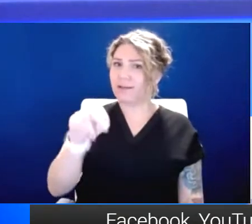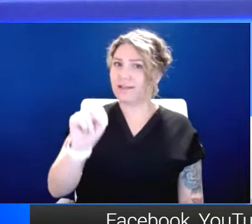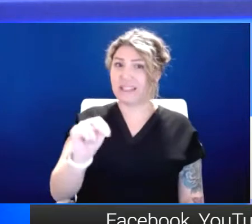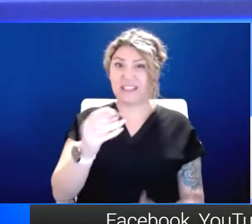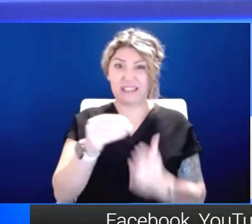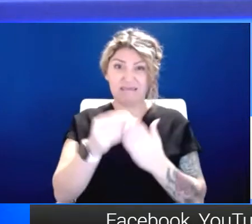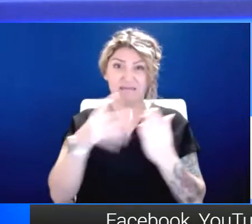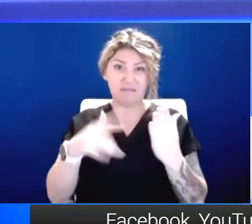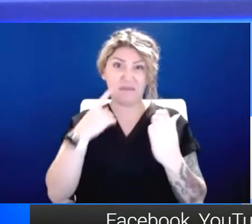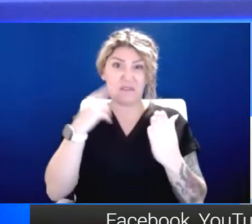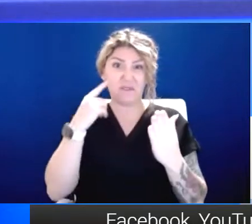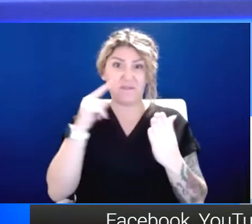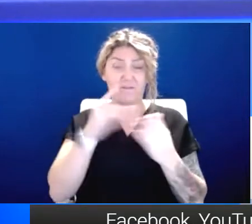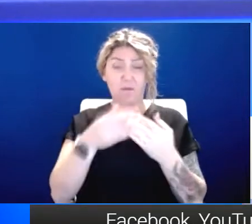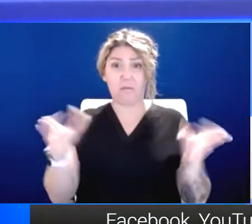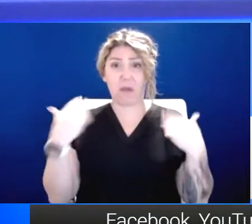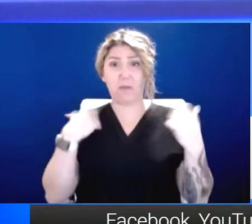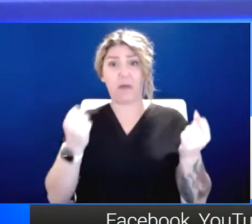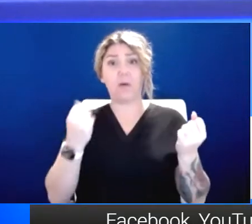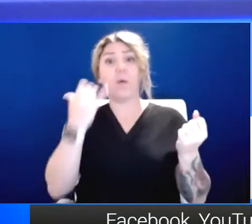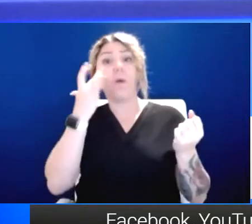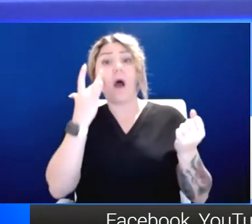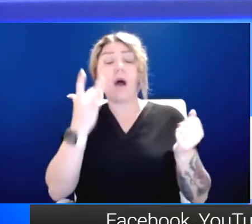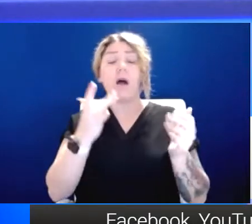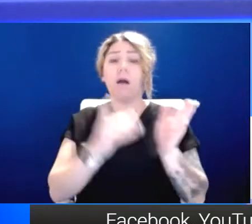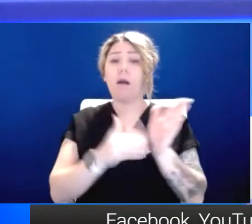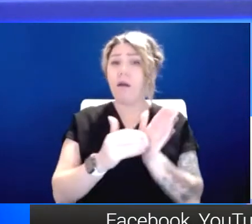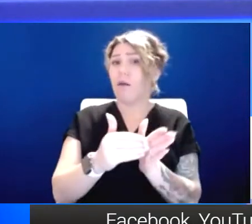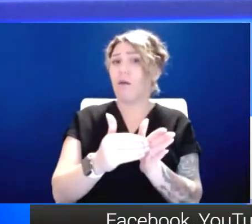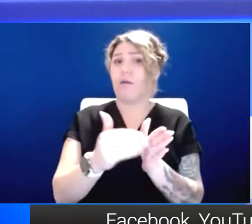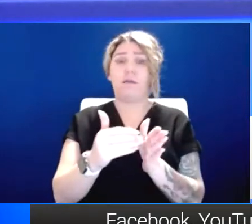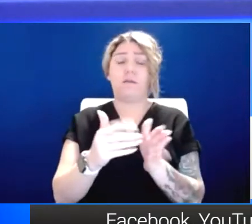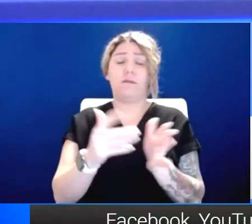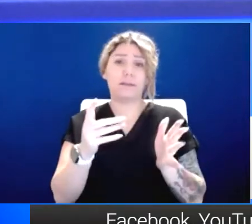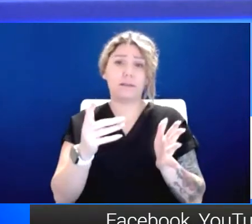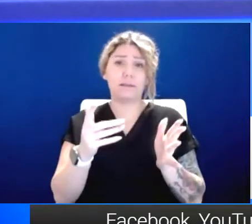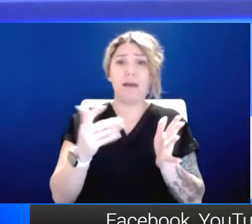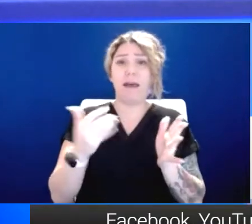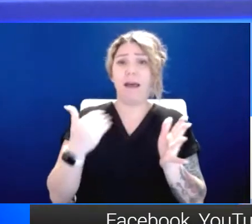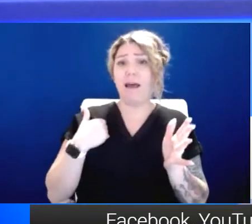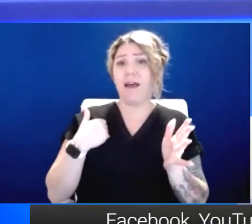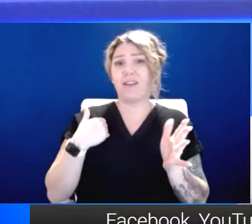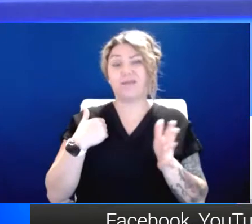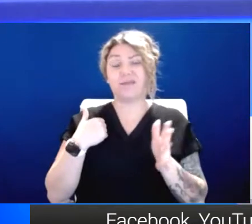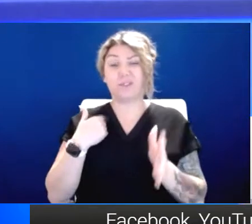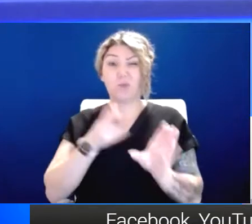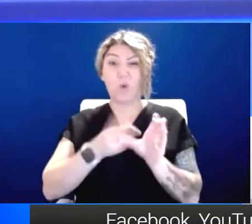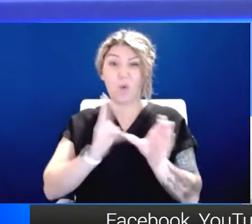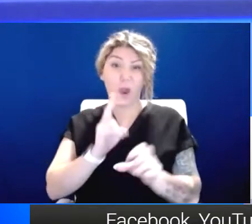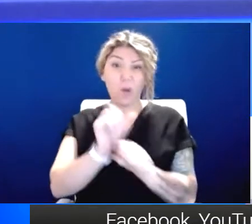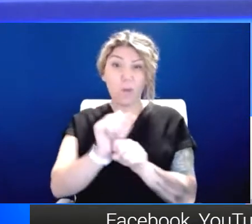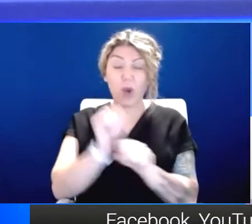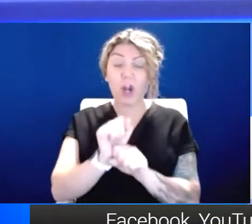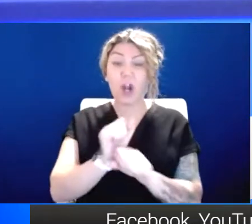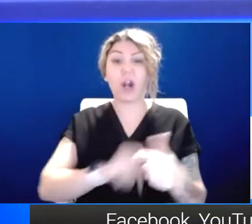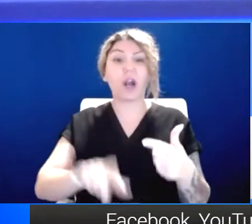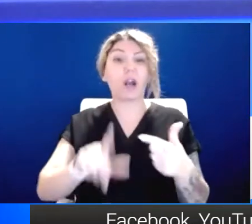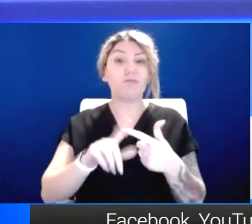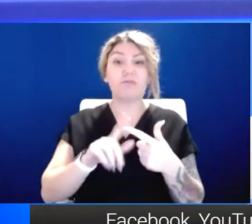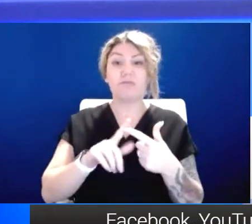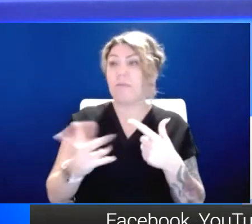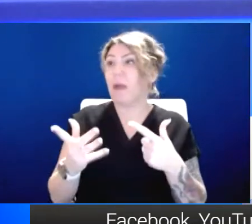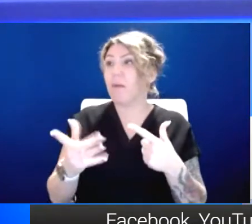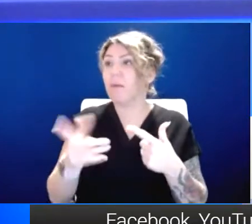health because often once patients develop Parkinson's, they have to quit working. Over time, they may need more